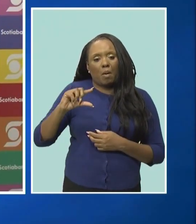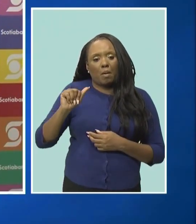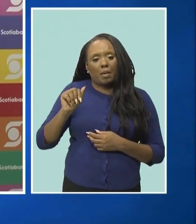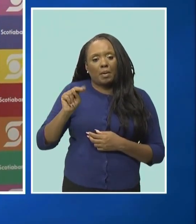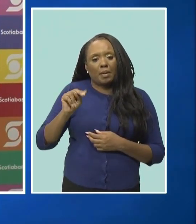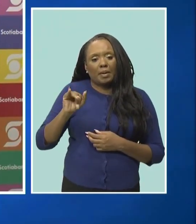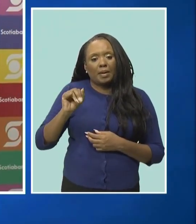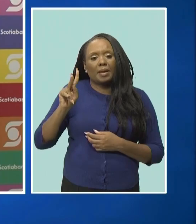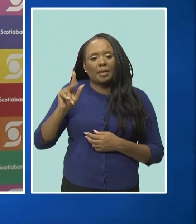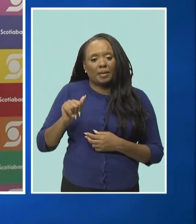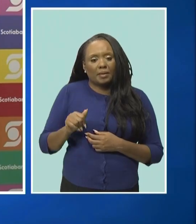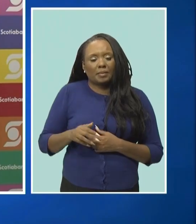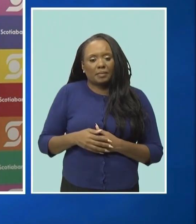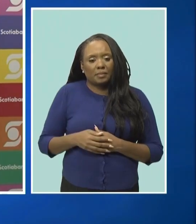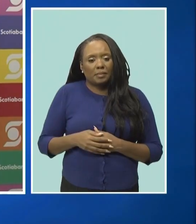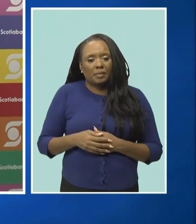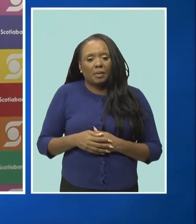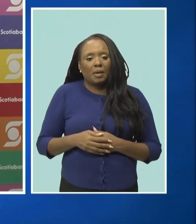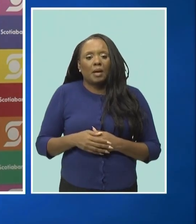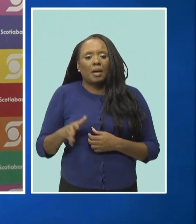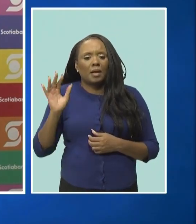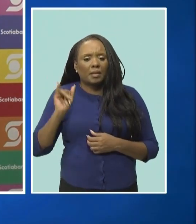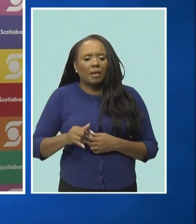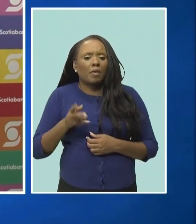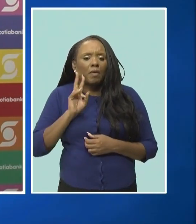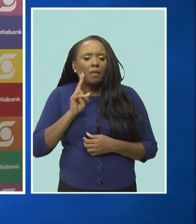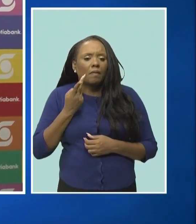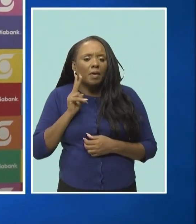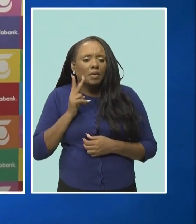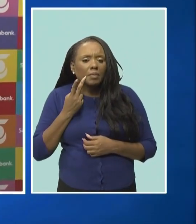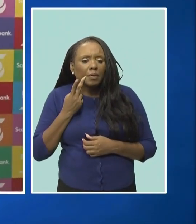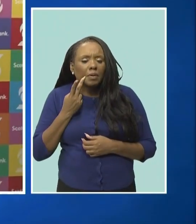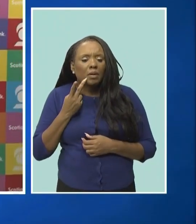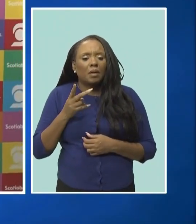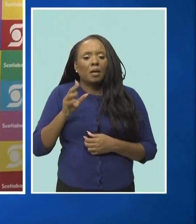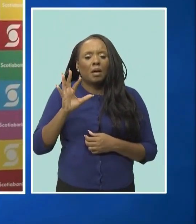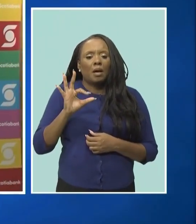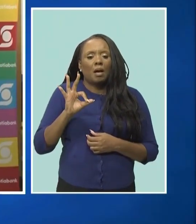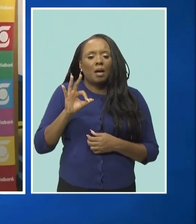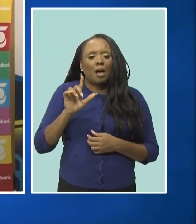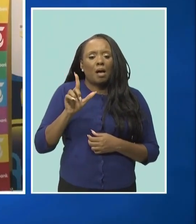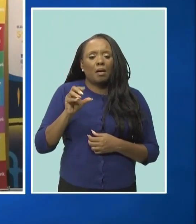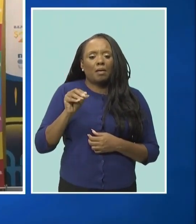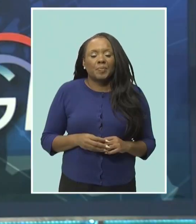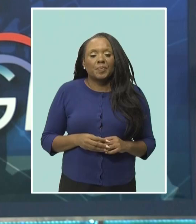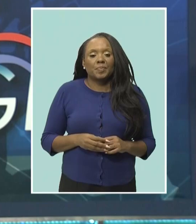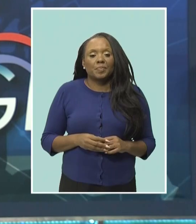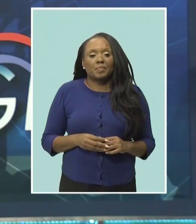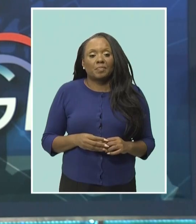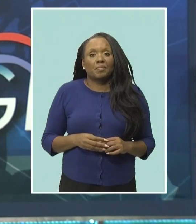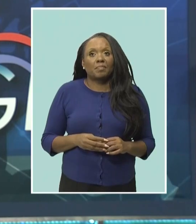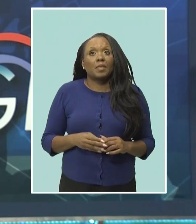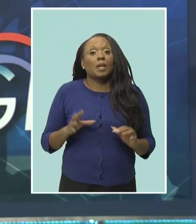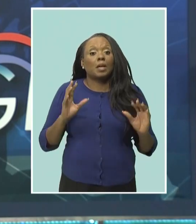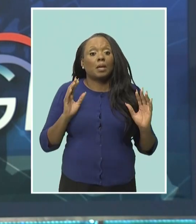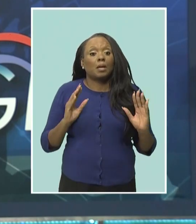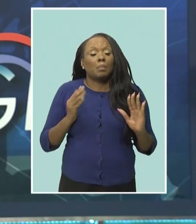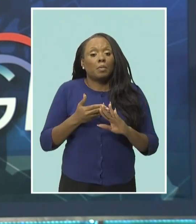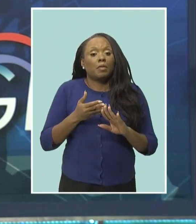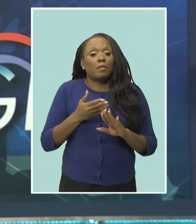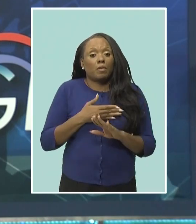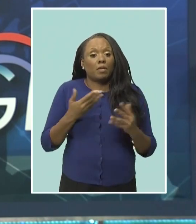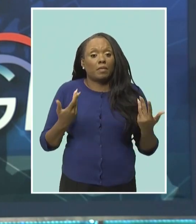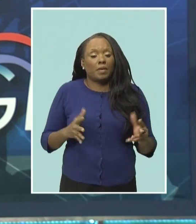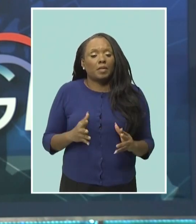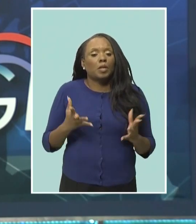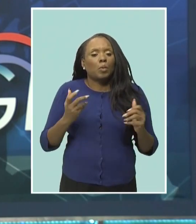an innovative root crop and vegetable, flowers and cereal. Let me just tell you, for those of you checking